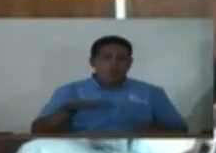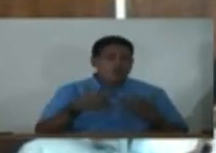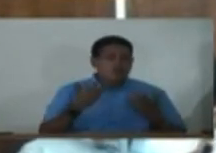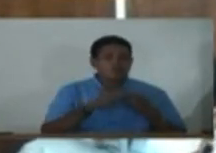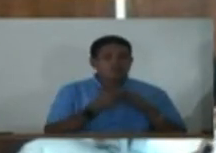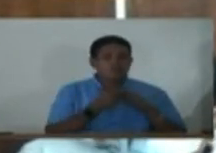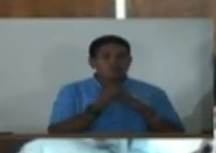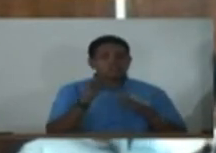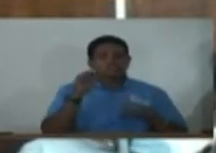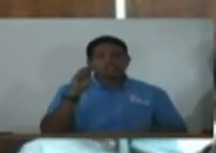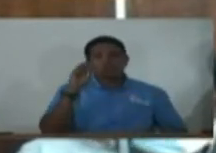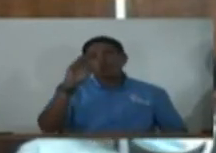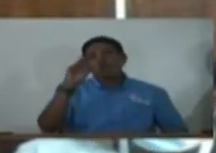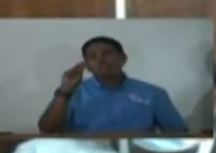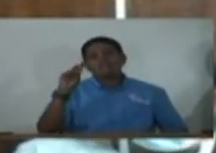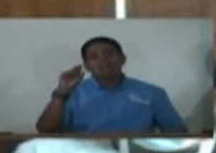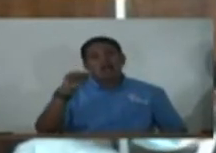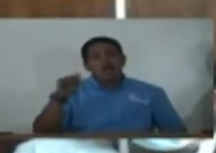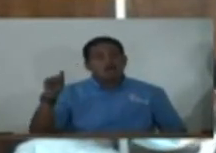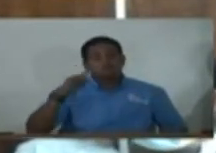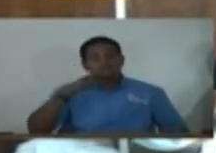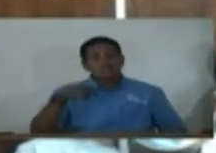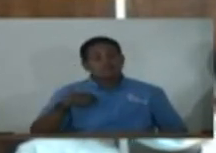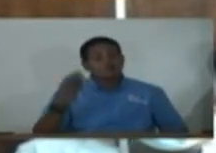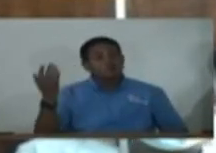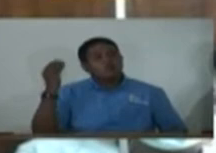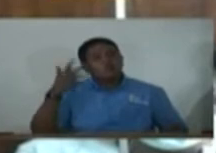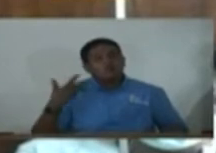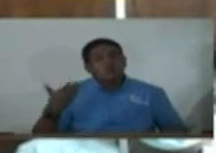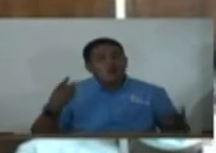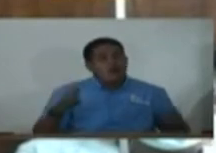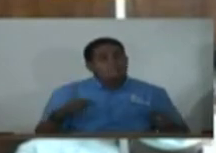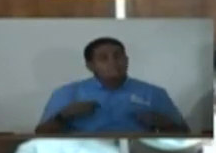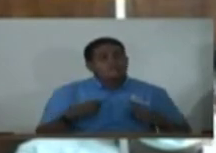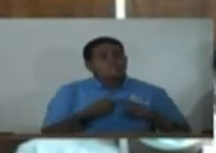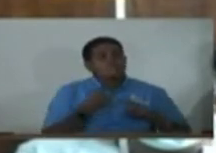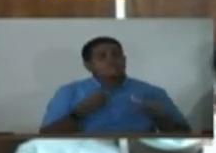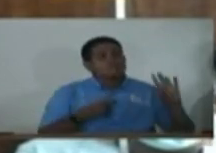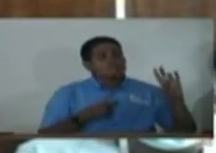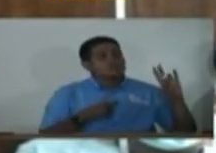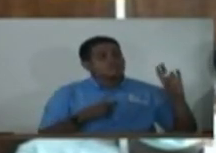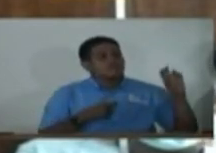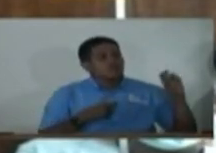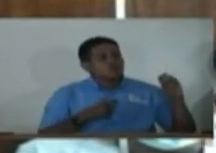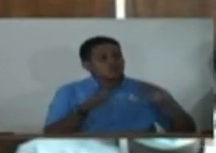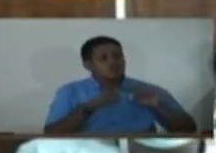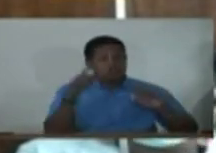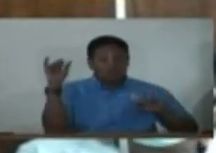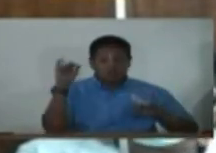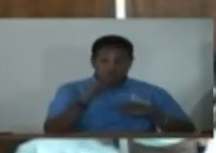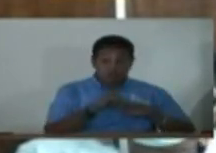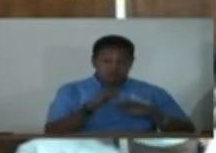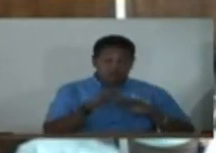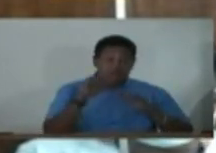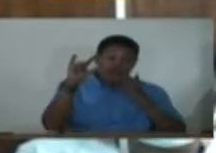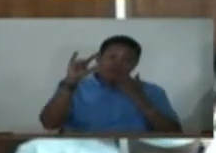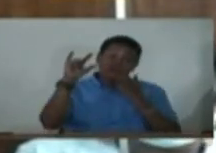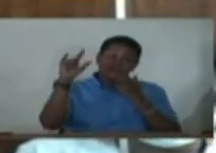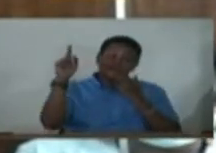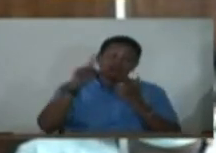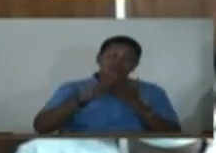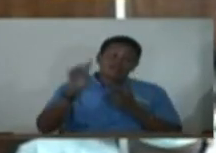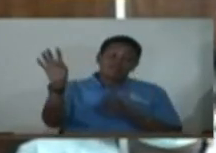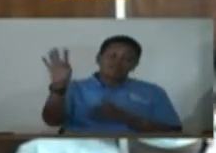She outlined to me what happened to her from 7:30 when she arrived at the airport until 4